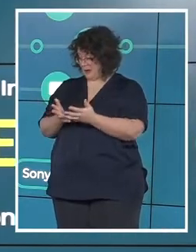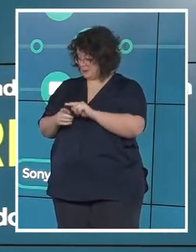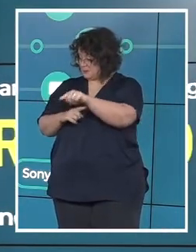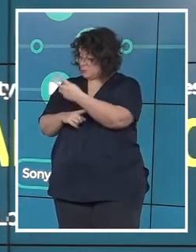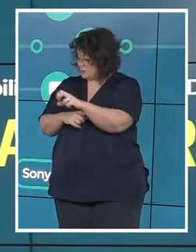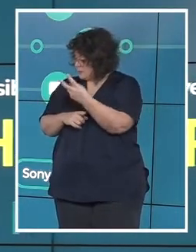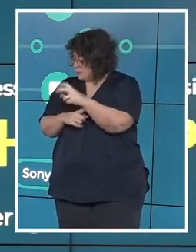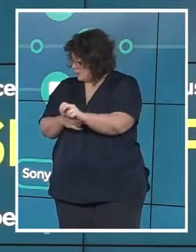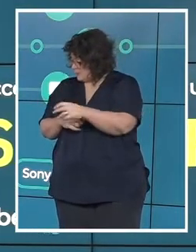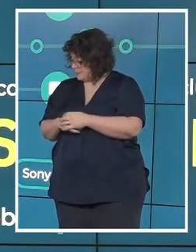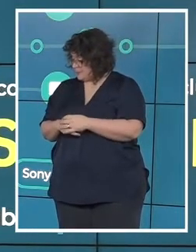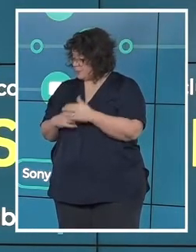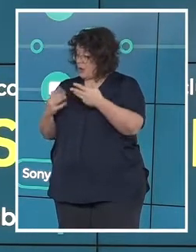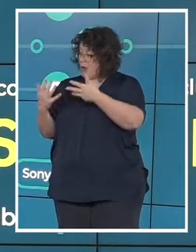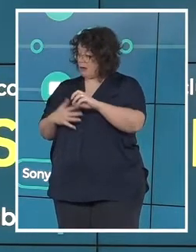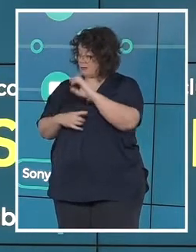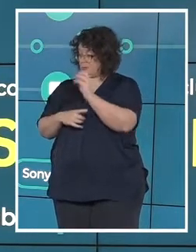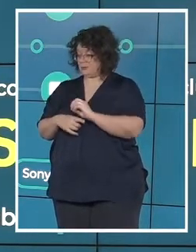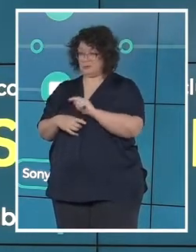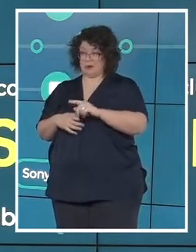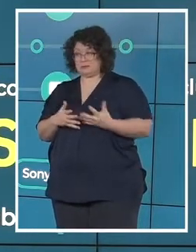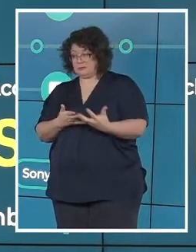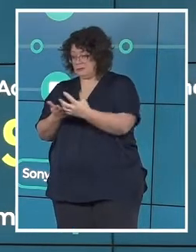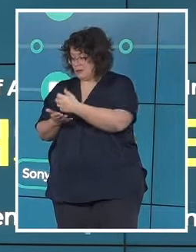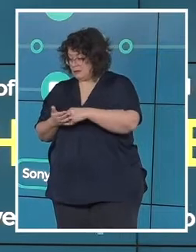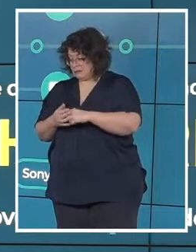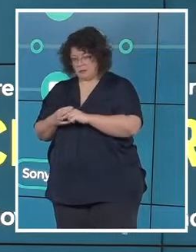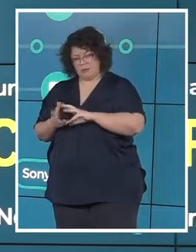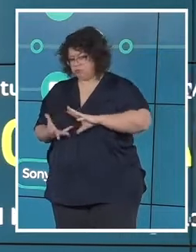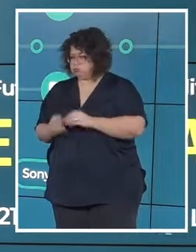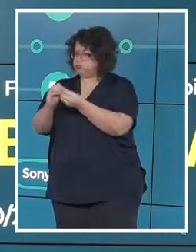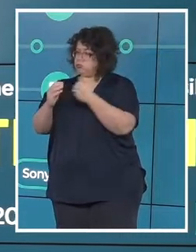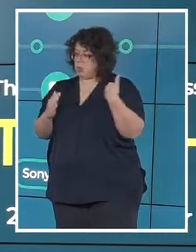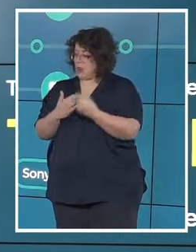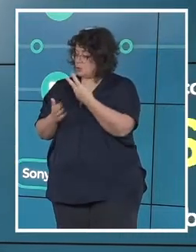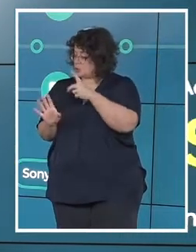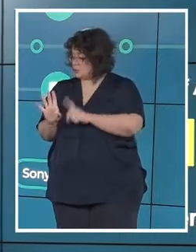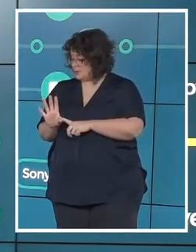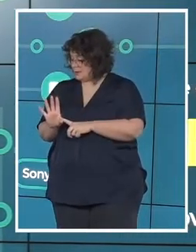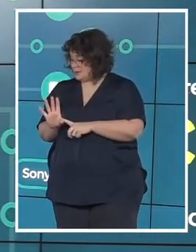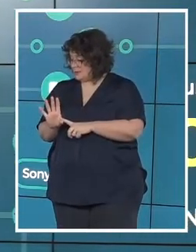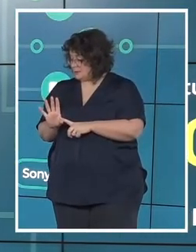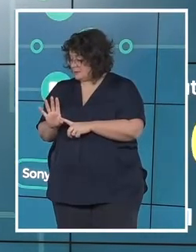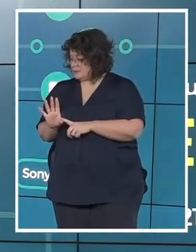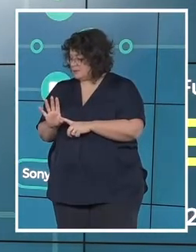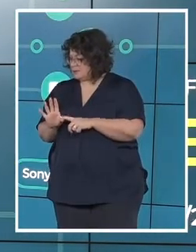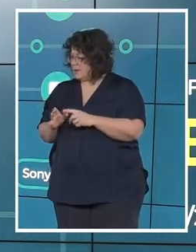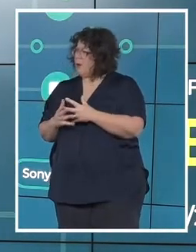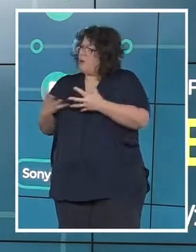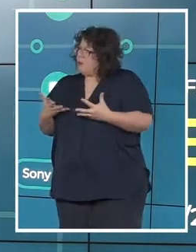majority of the data is tied to an IP address. 44 zettabytes of data. And because we're in